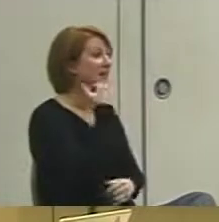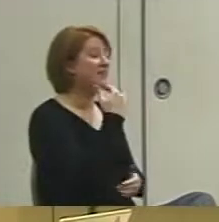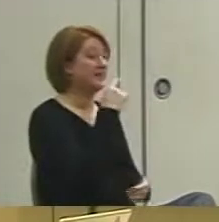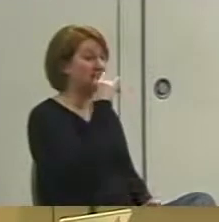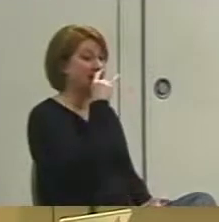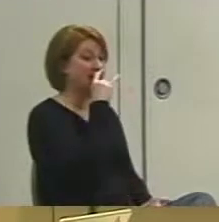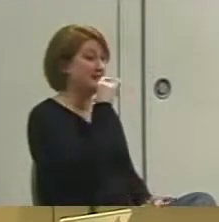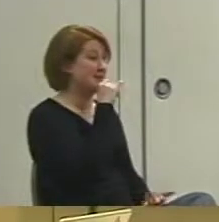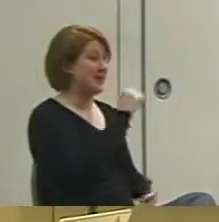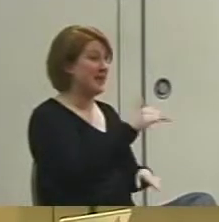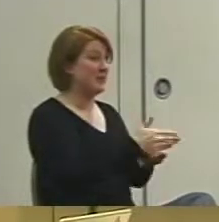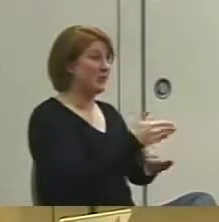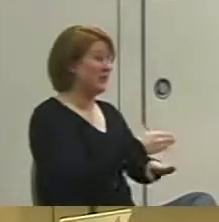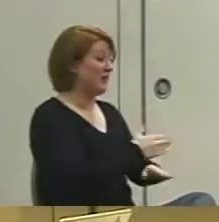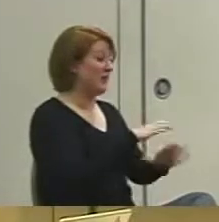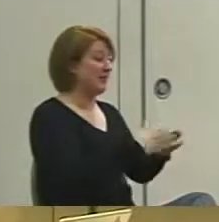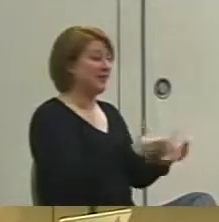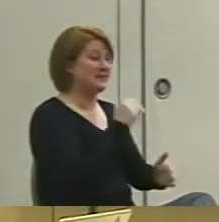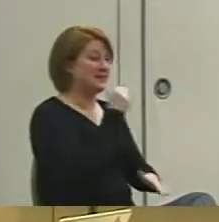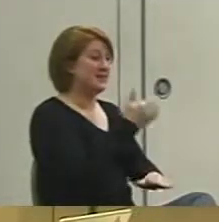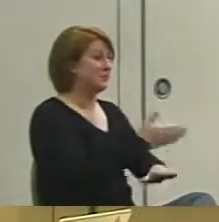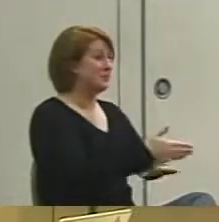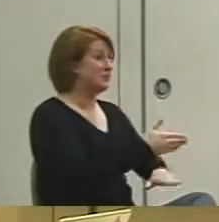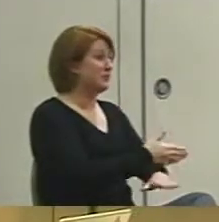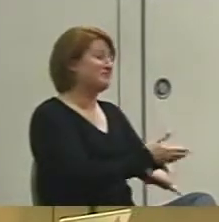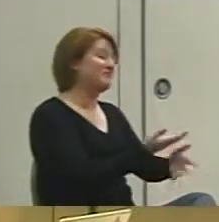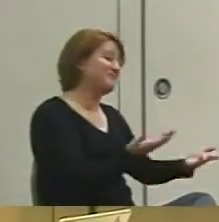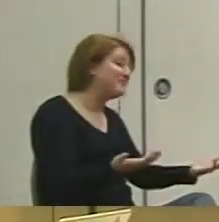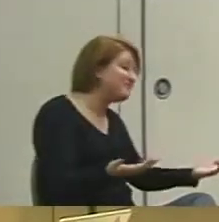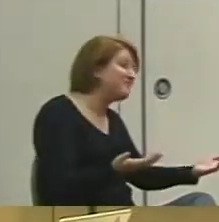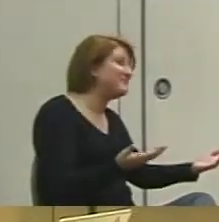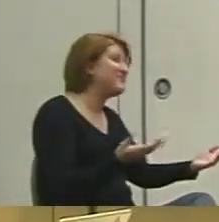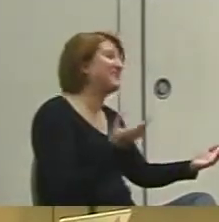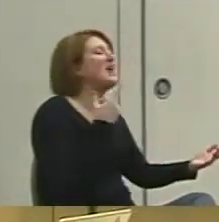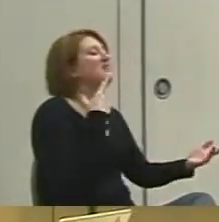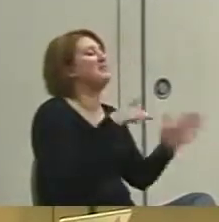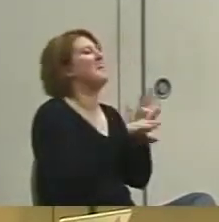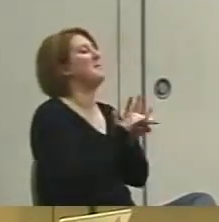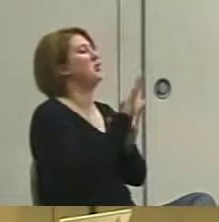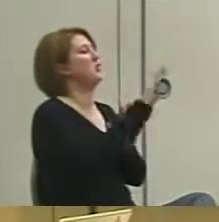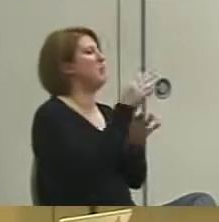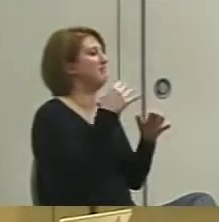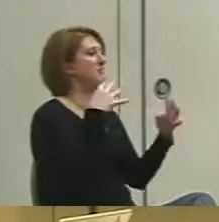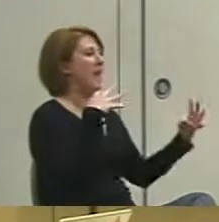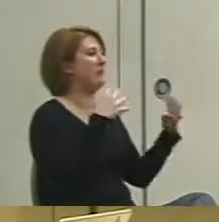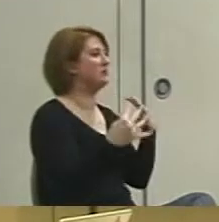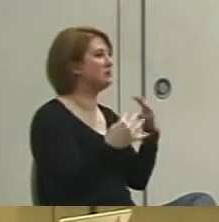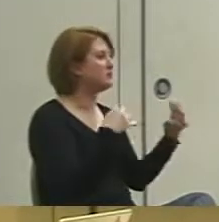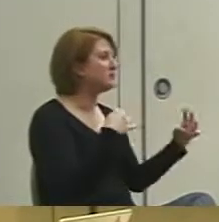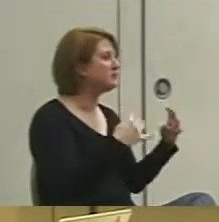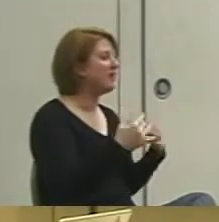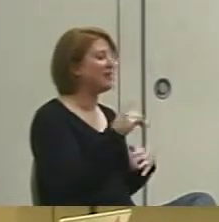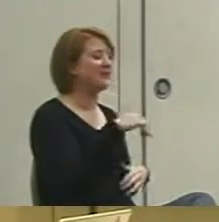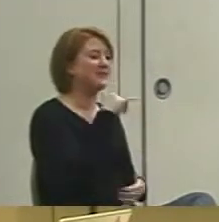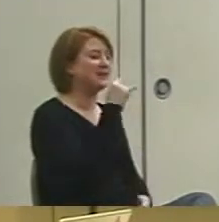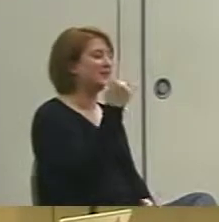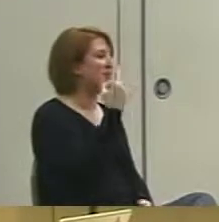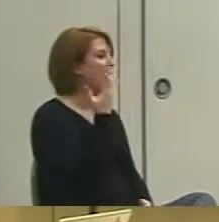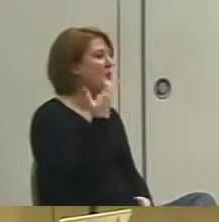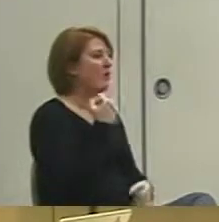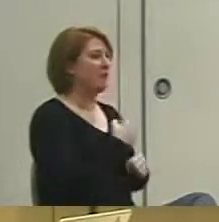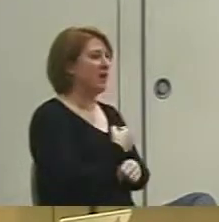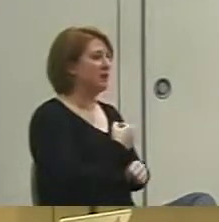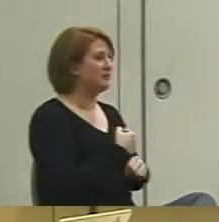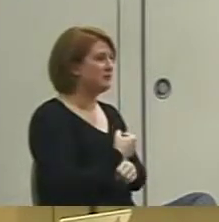good and not doing the class any good, then I would pick your battles. And you know, that's not a battle I want to fight. I'm sure there are